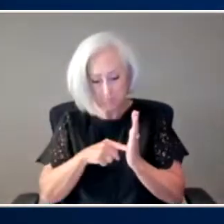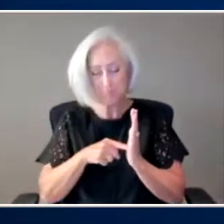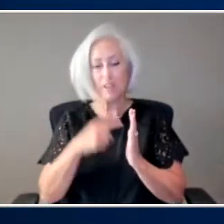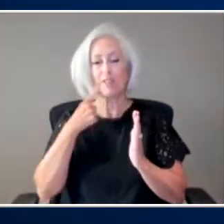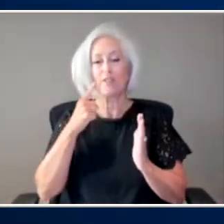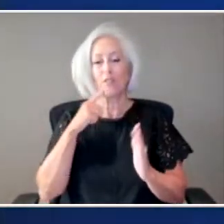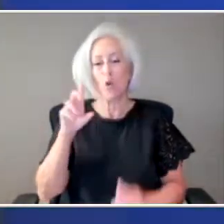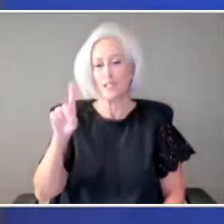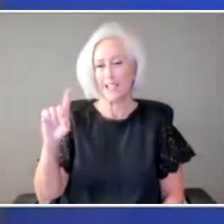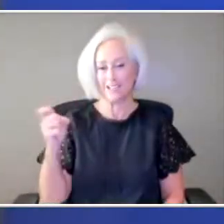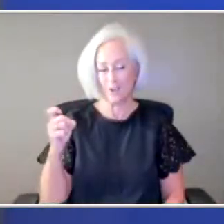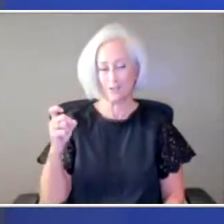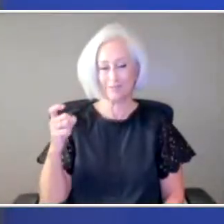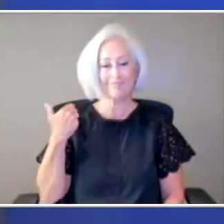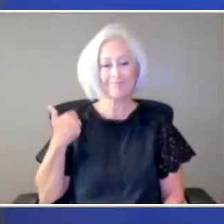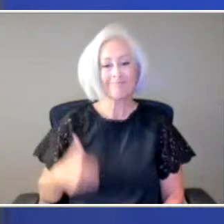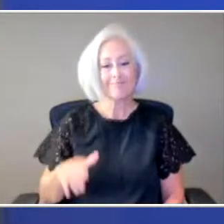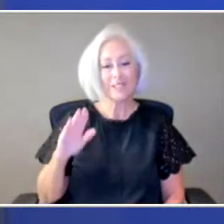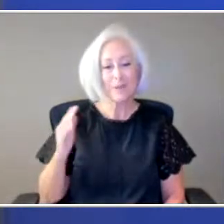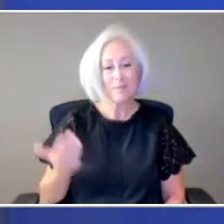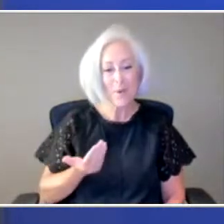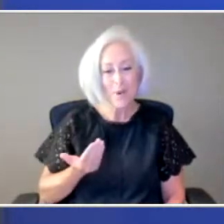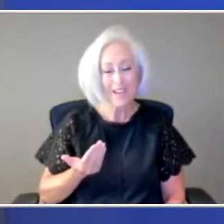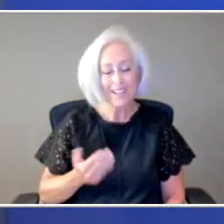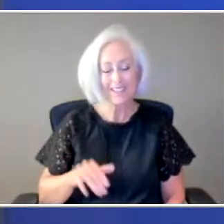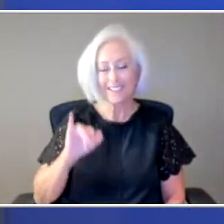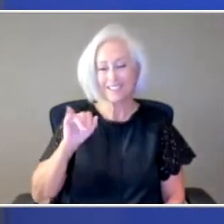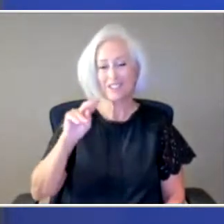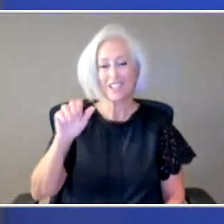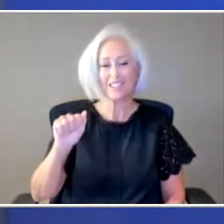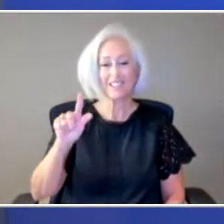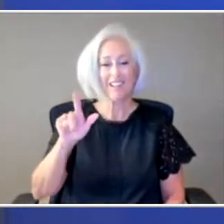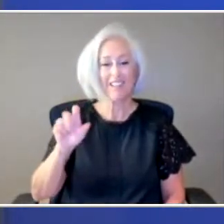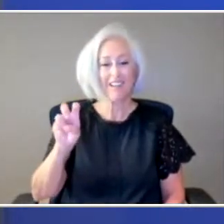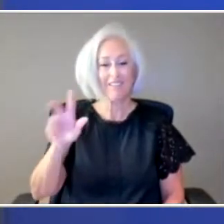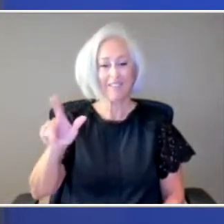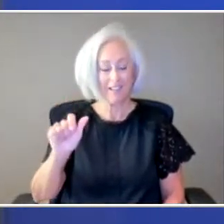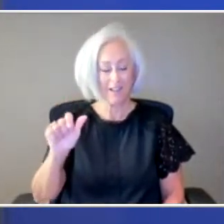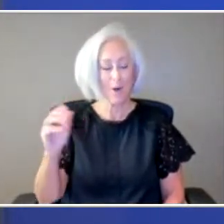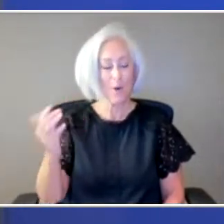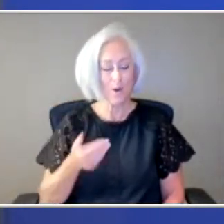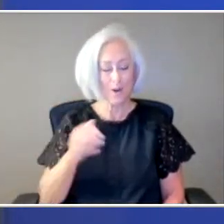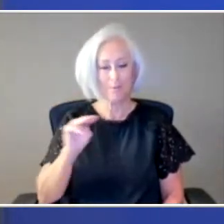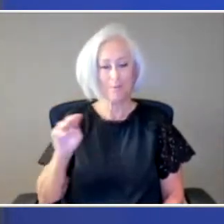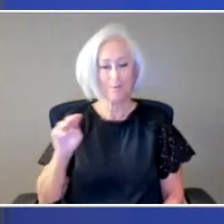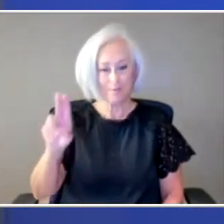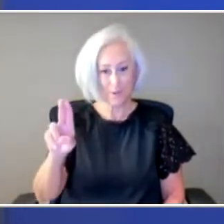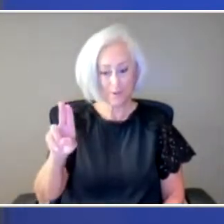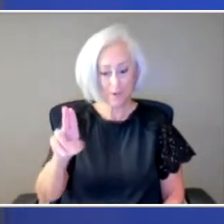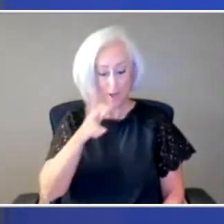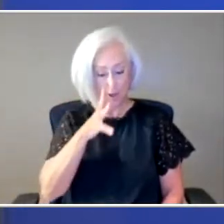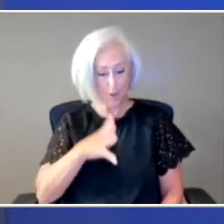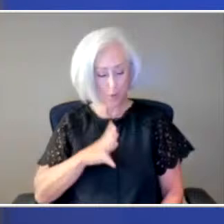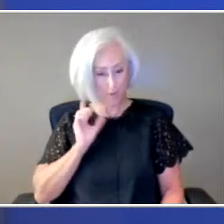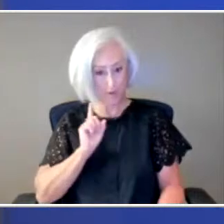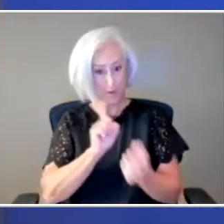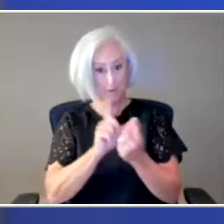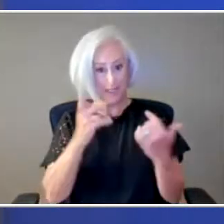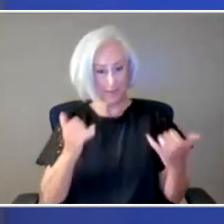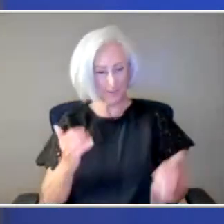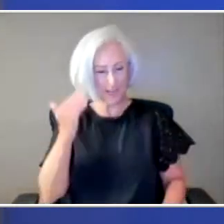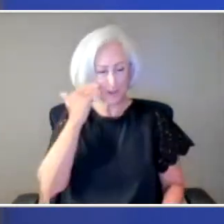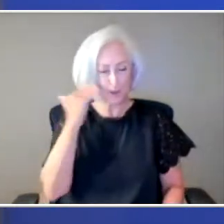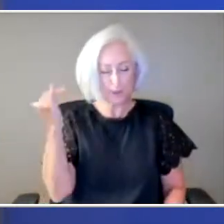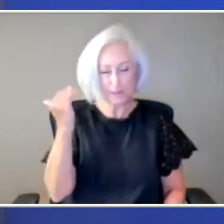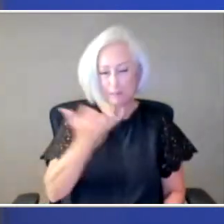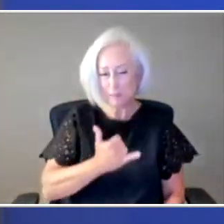Good morning, I'm Jessica Lovell, and welcome to the Morning Medical Update. The woman we're meeting today knew something was wrong with her body. She became her